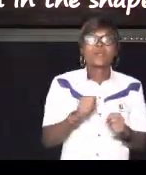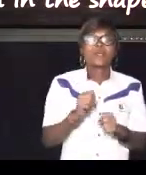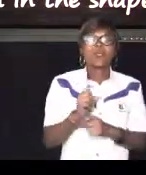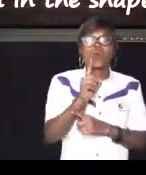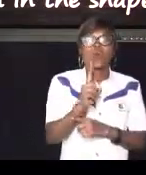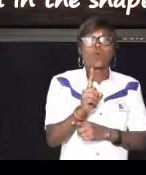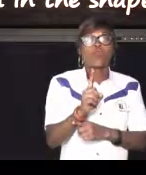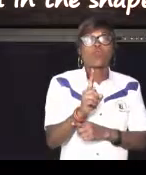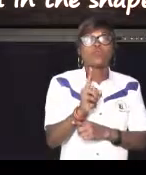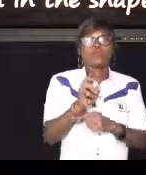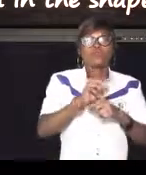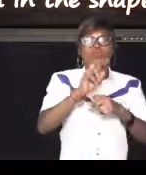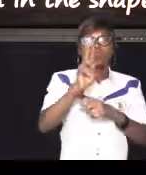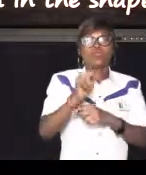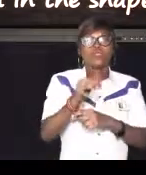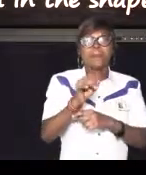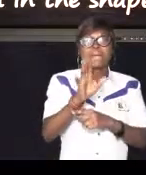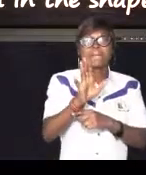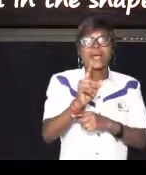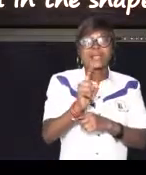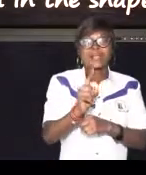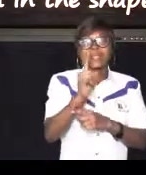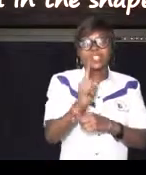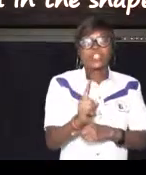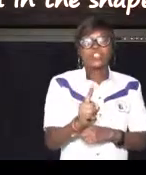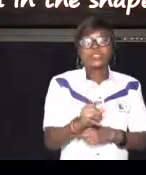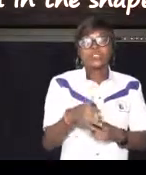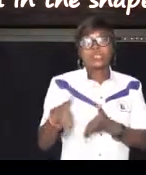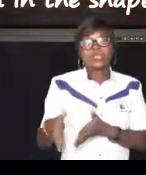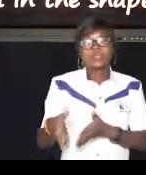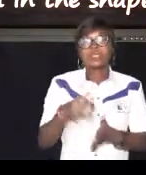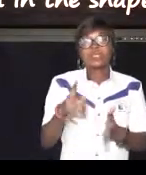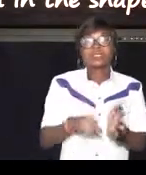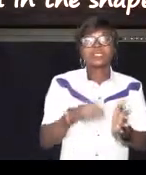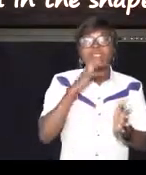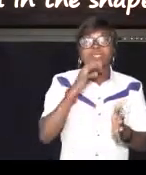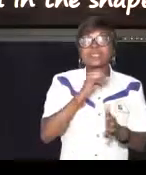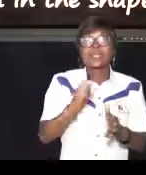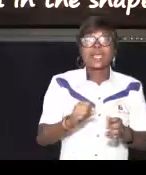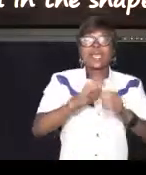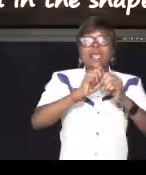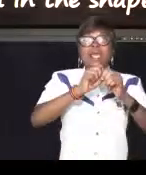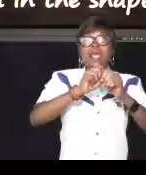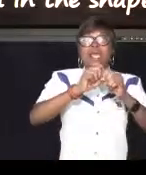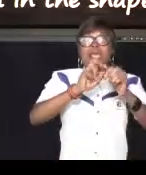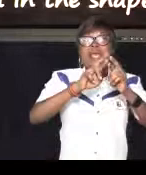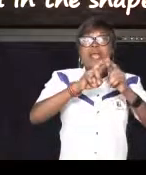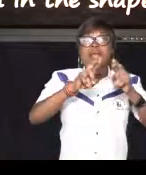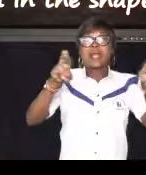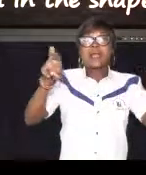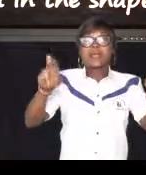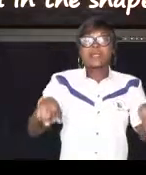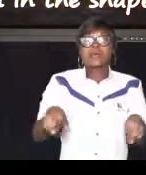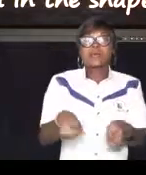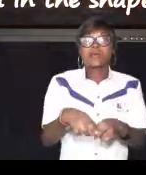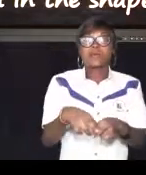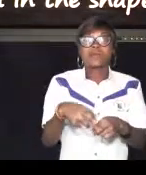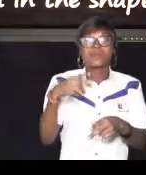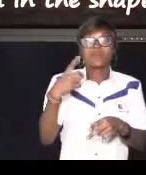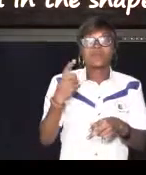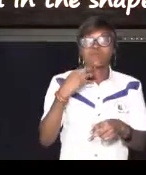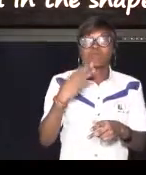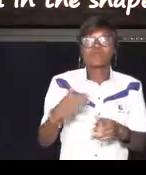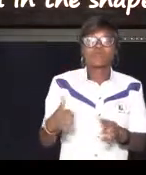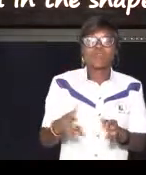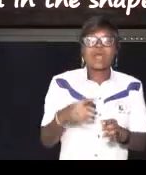unit by the side. Okay, so in this case, this is a rectangle. We're interested in allocating a number